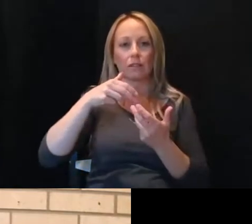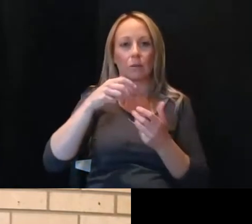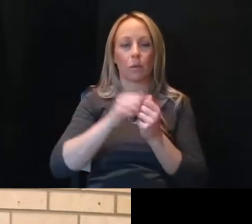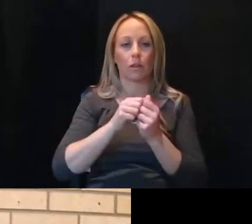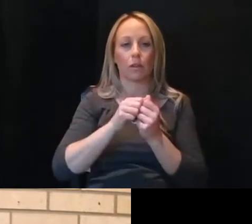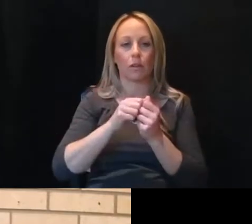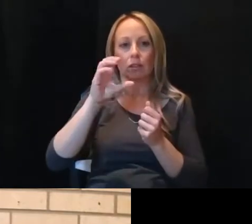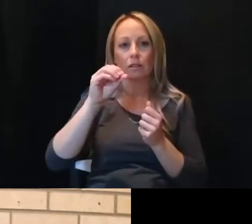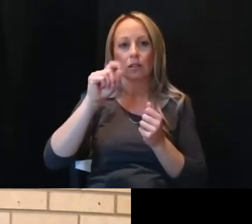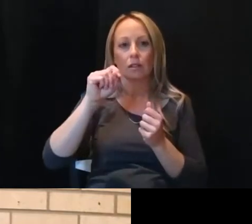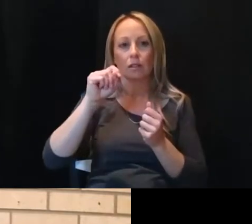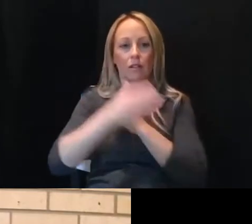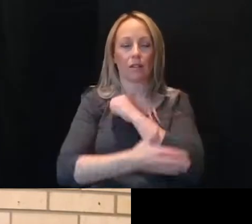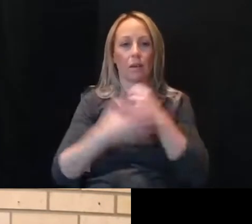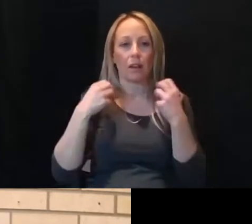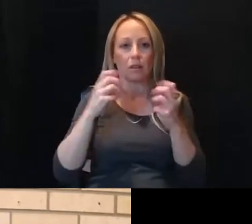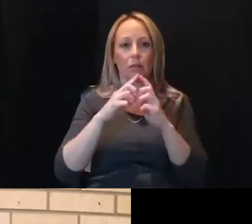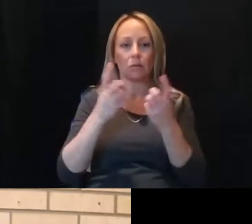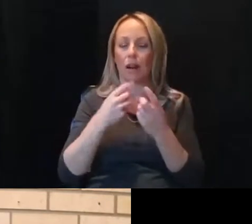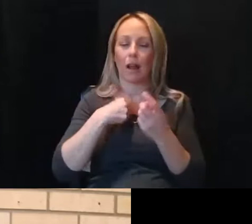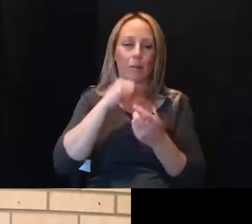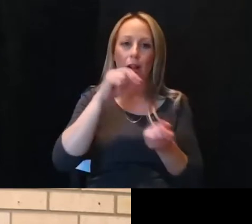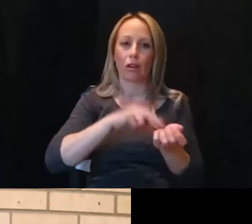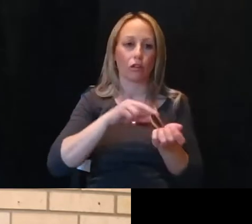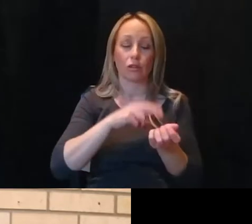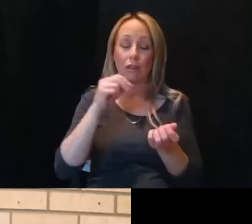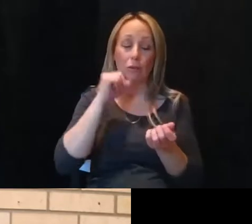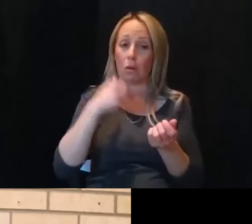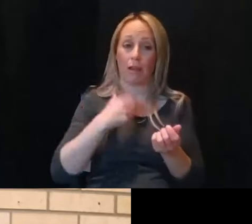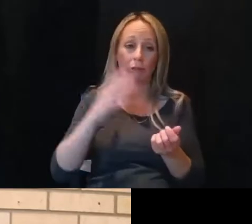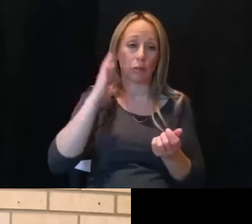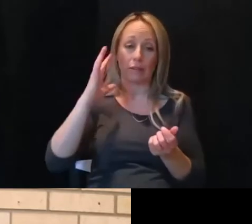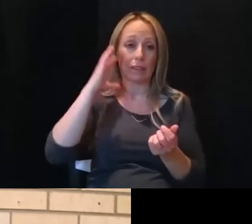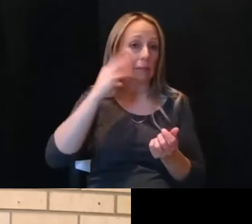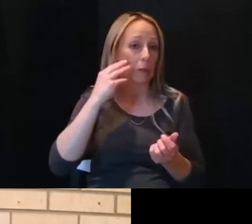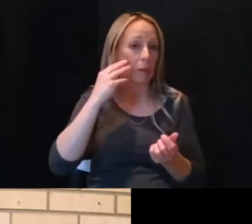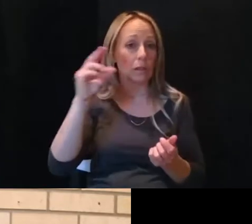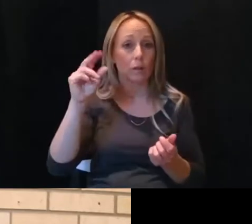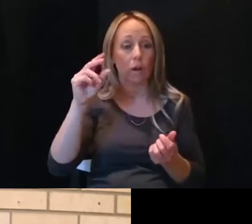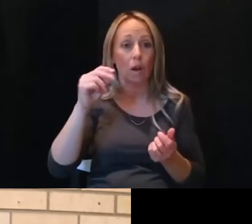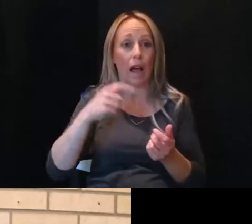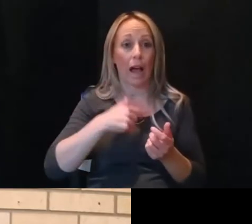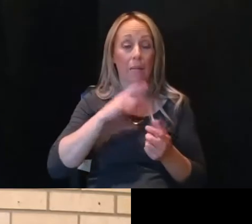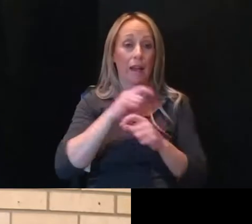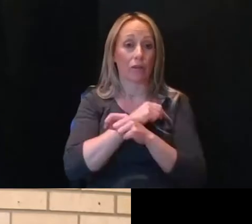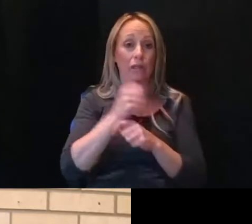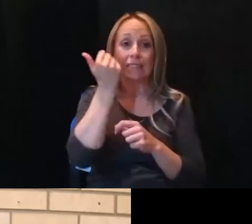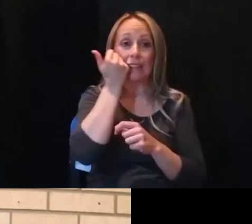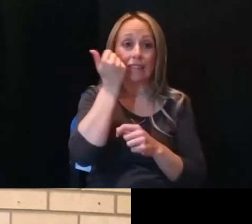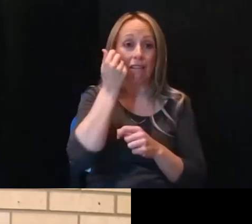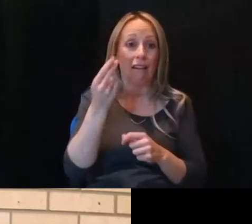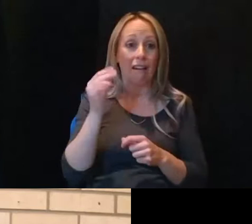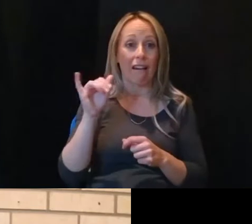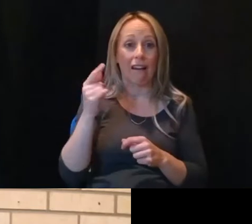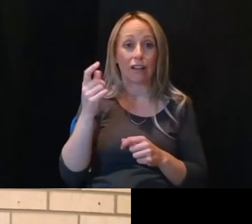and I don't possess any previous contact tracing experience. By trade, I'm a dental hygienist. While my training